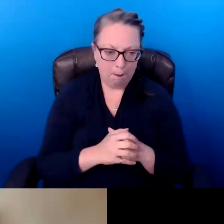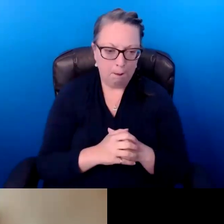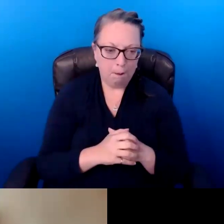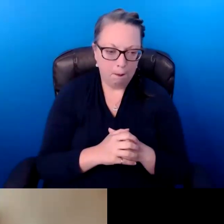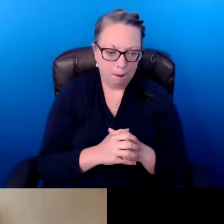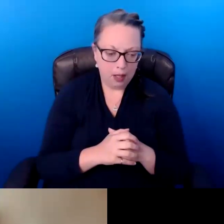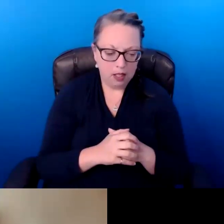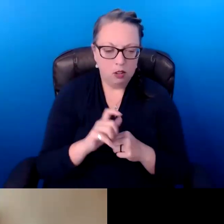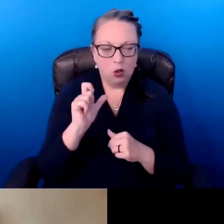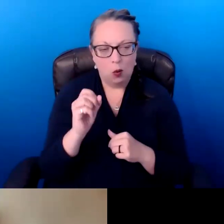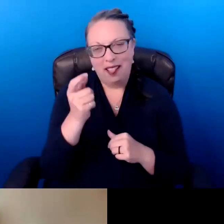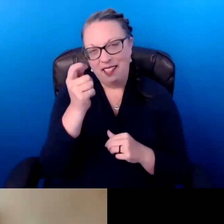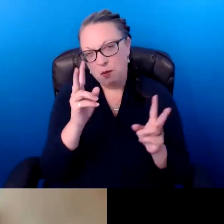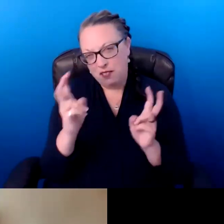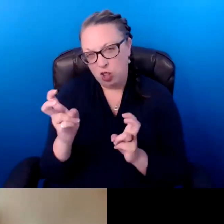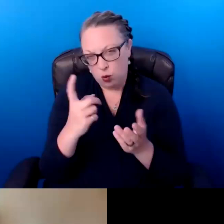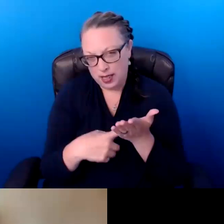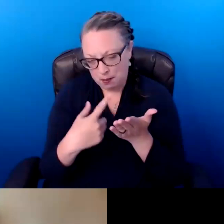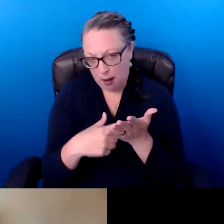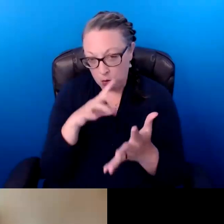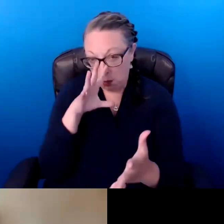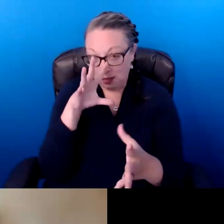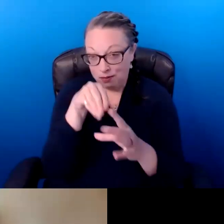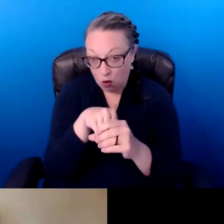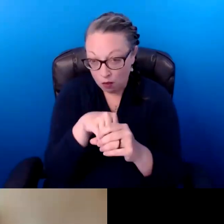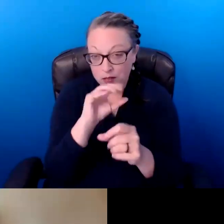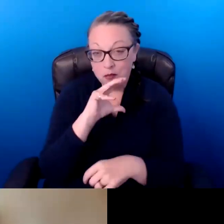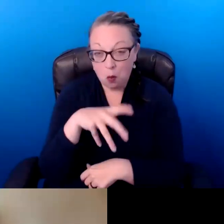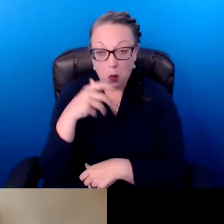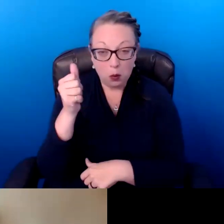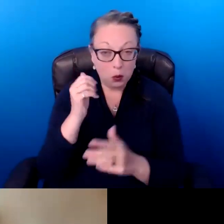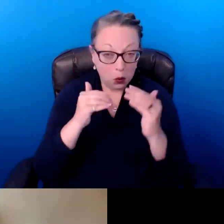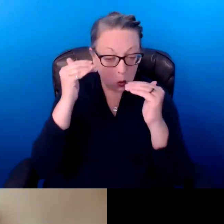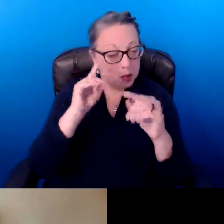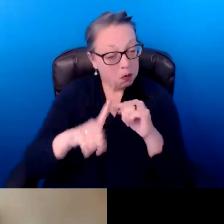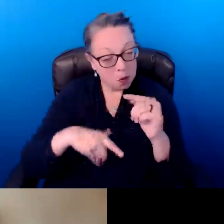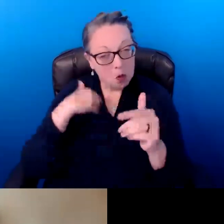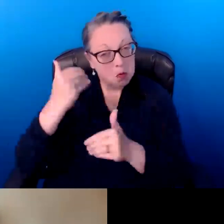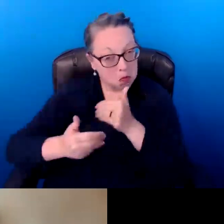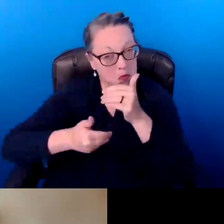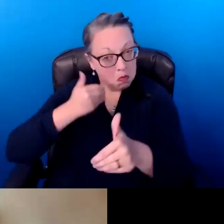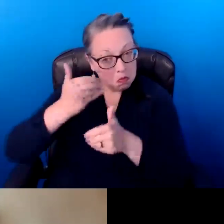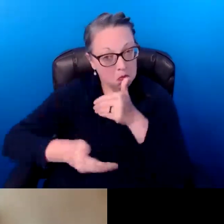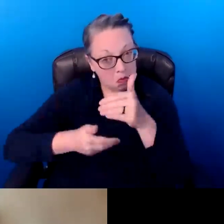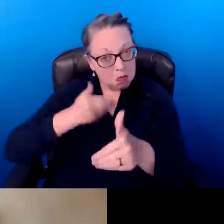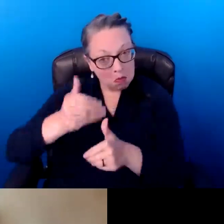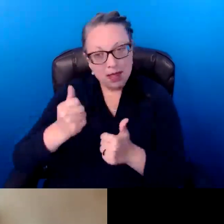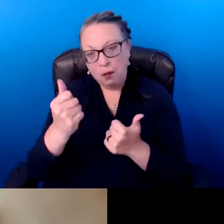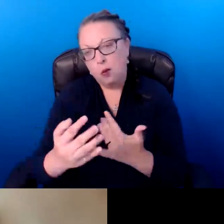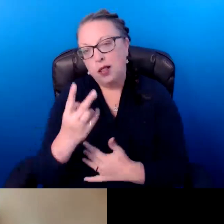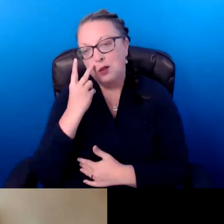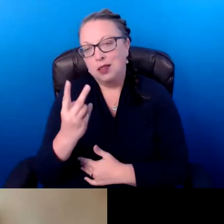a issue at times to engage older adults in that, but we are plodding along, and I'm waiting to see what the evaluation will